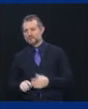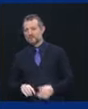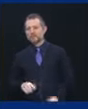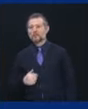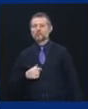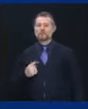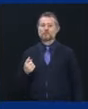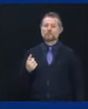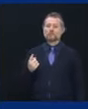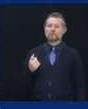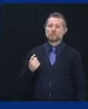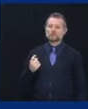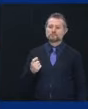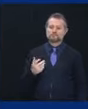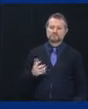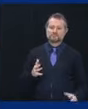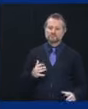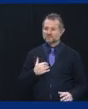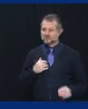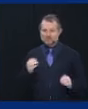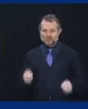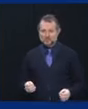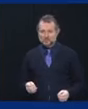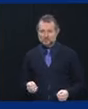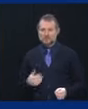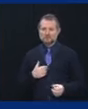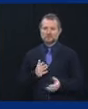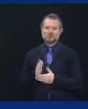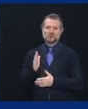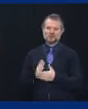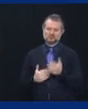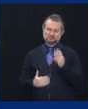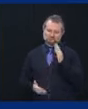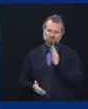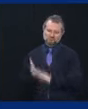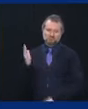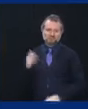you have it. If you don't have it, that's okay too.